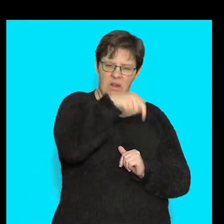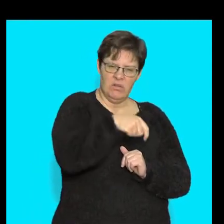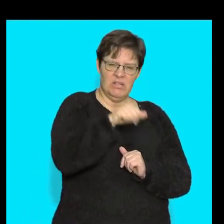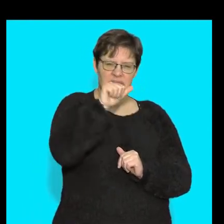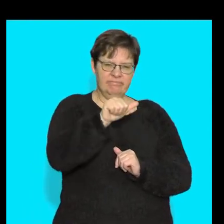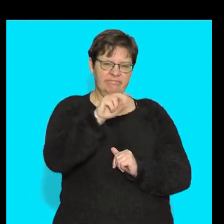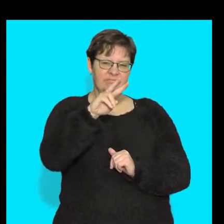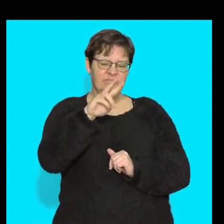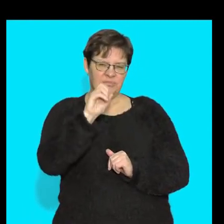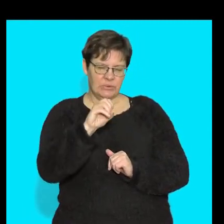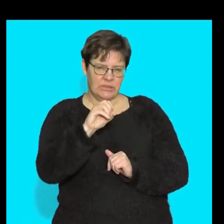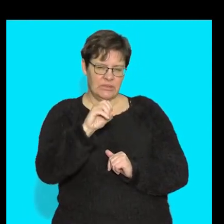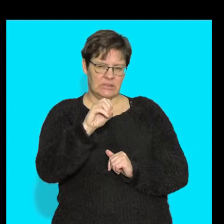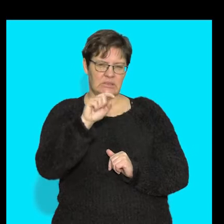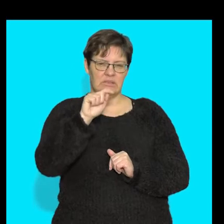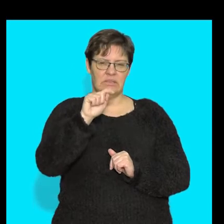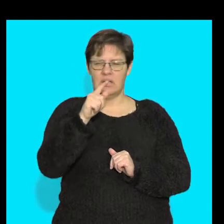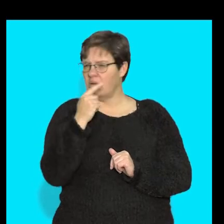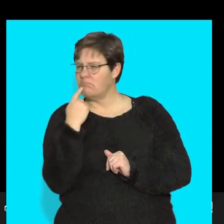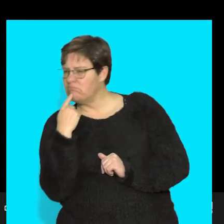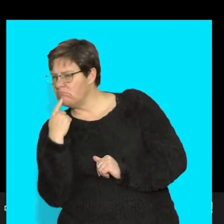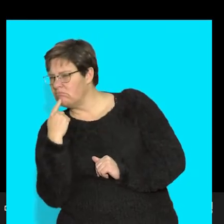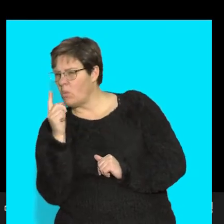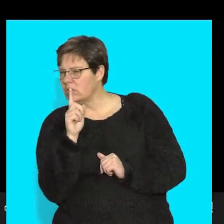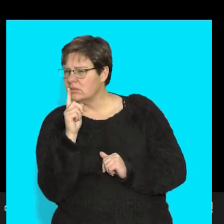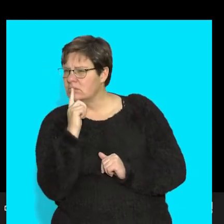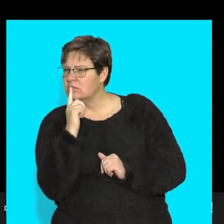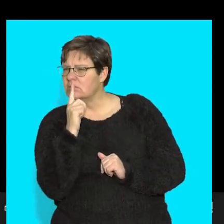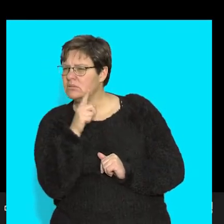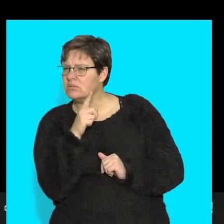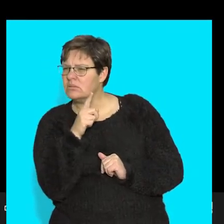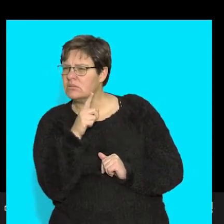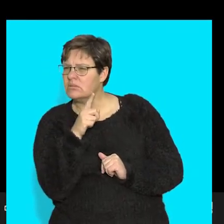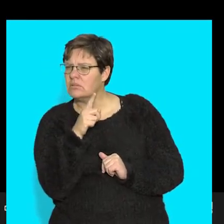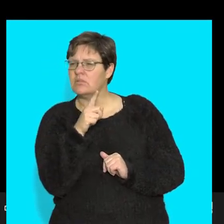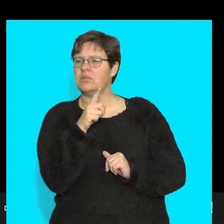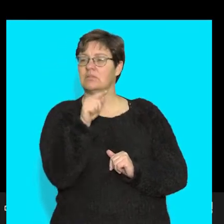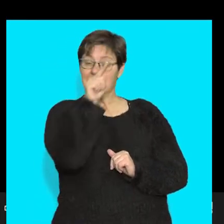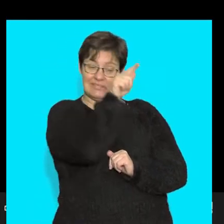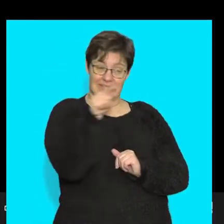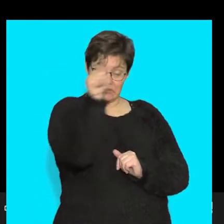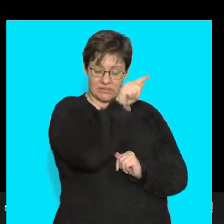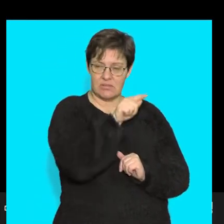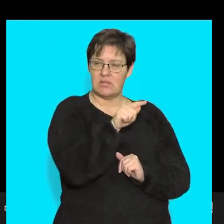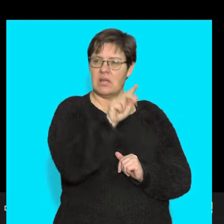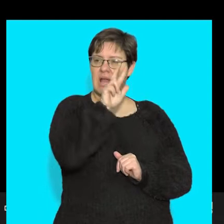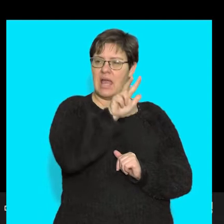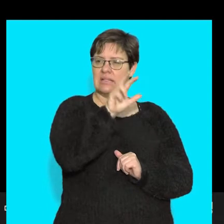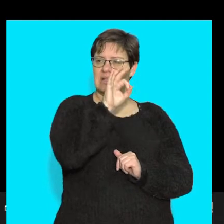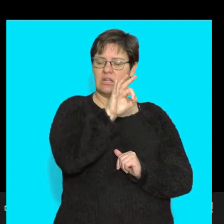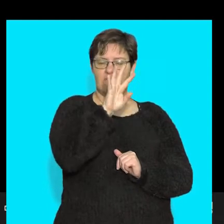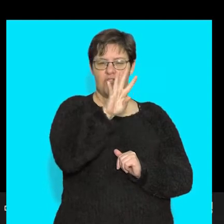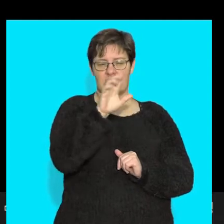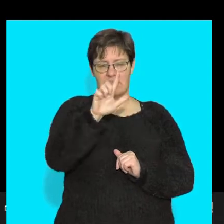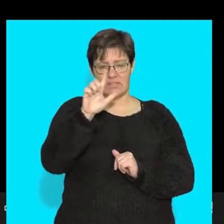14,620, and I think it's on the board there. So it will be this amount, which is 8347. You're